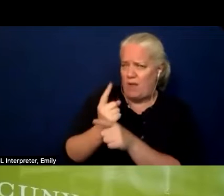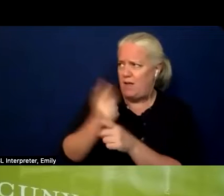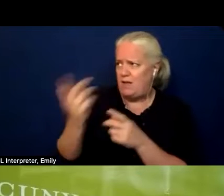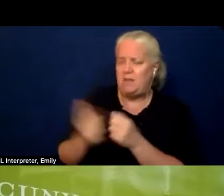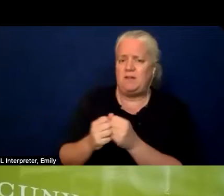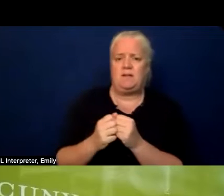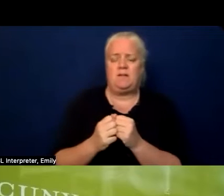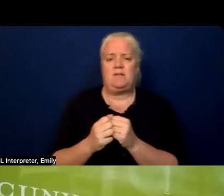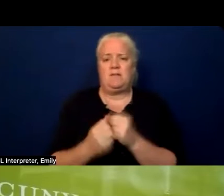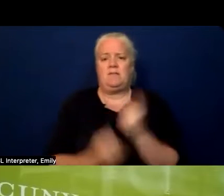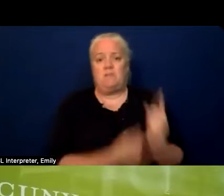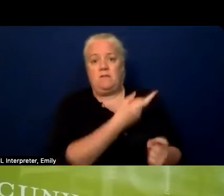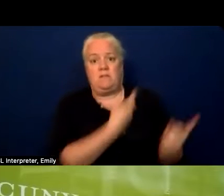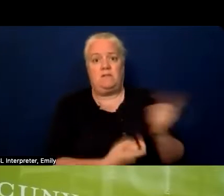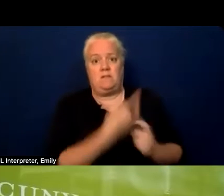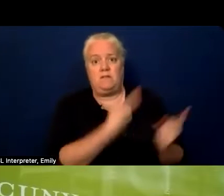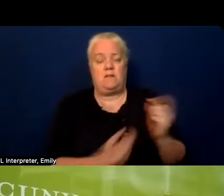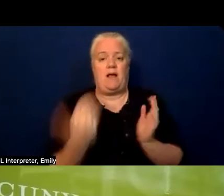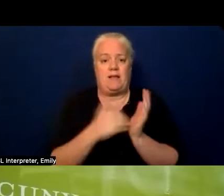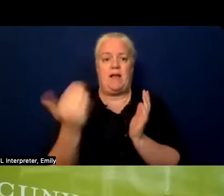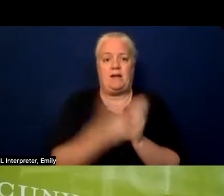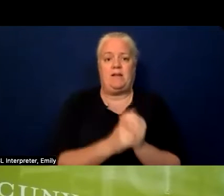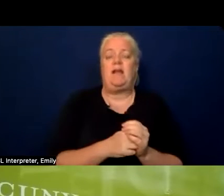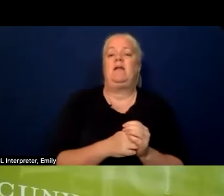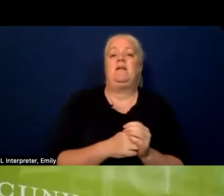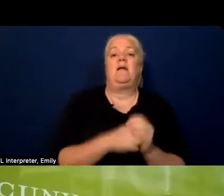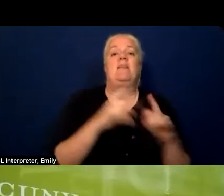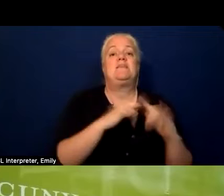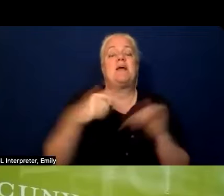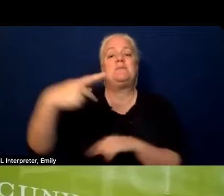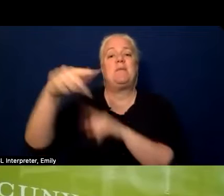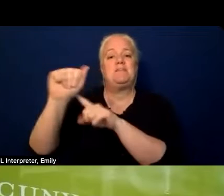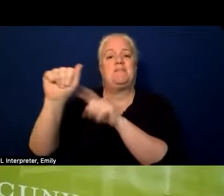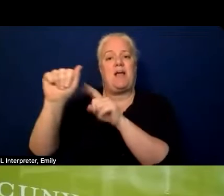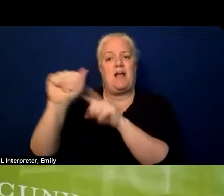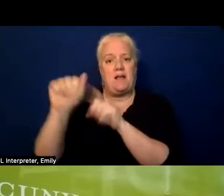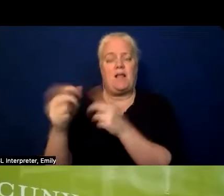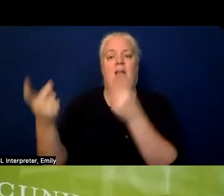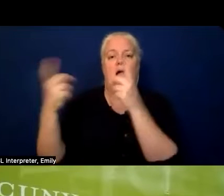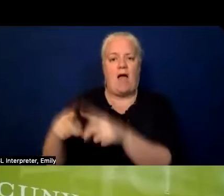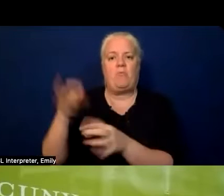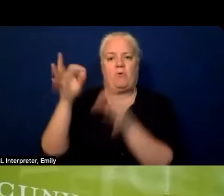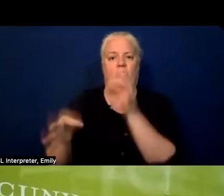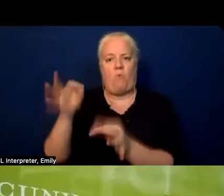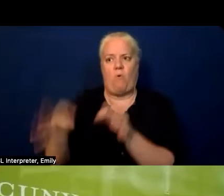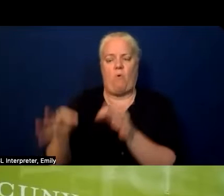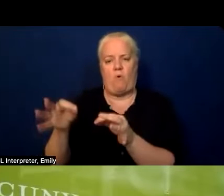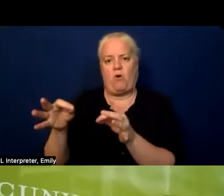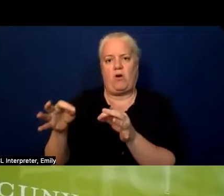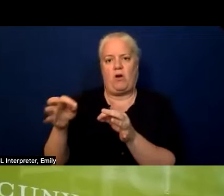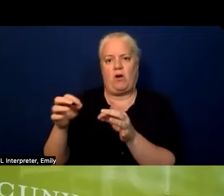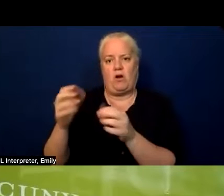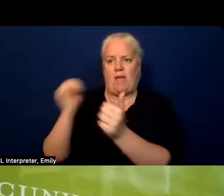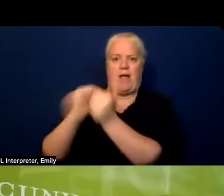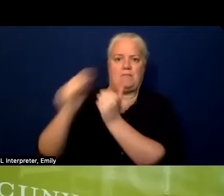in Pennsylvania, where a constitutional environmental right had been revived in a court decision where the right was used to